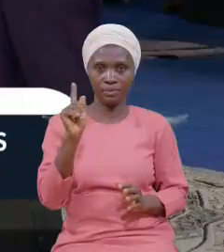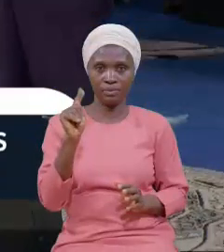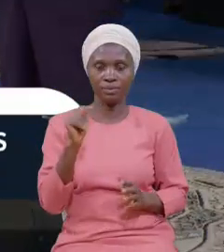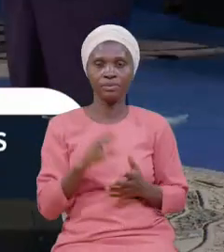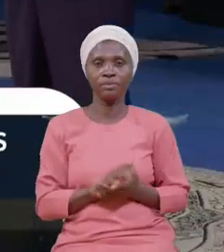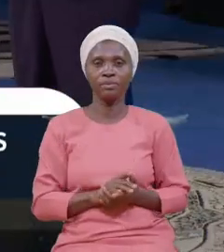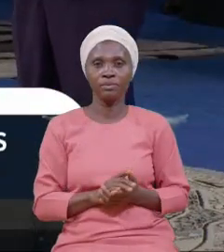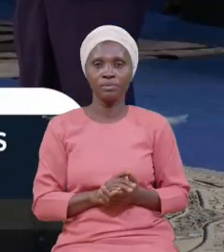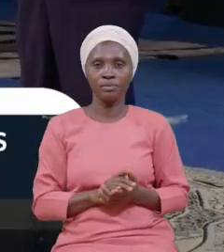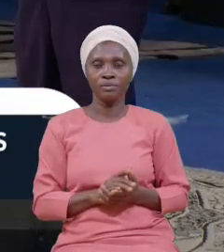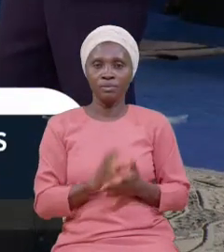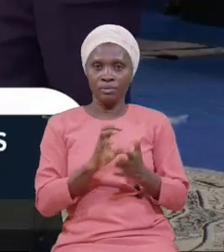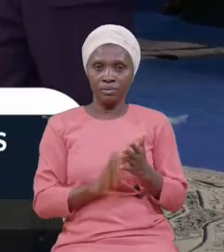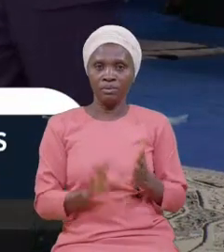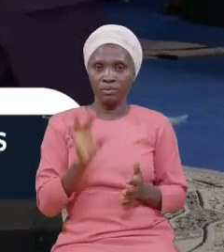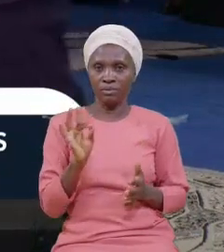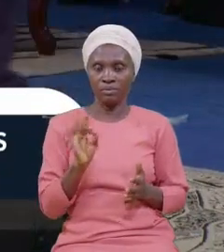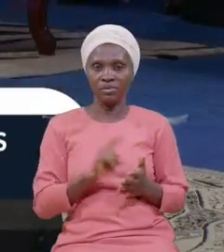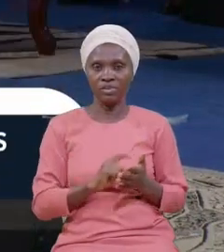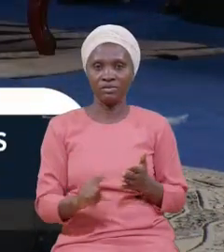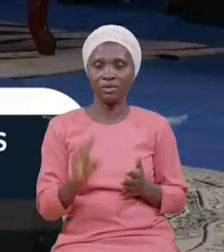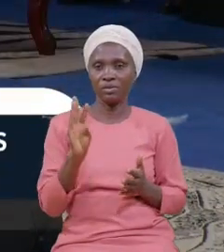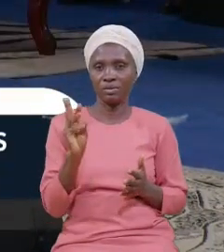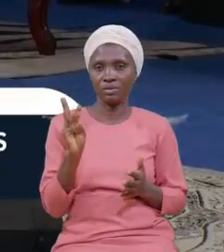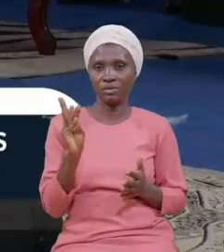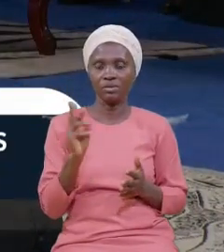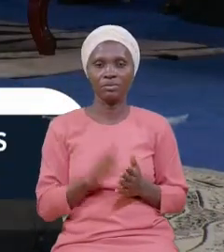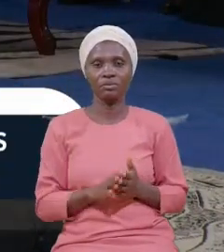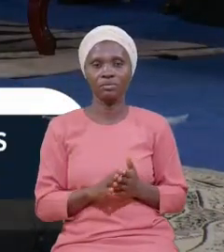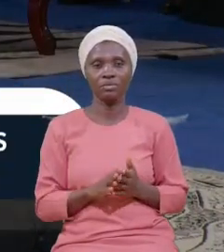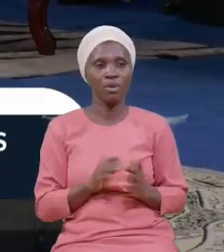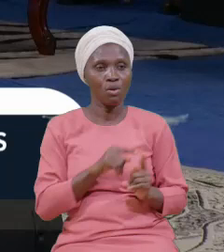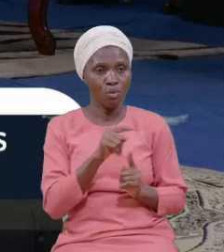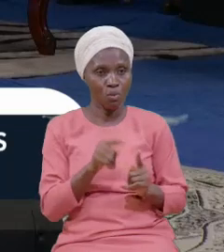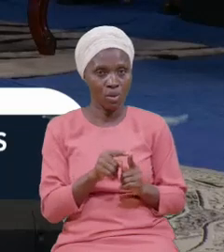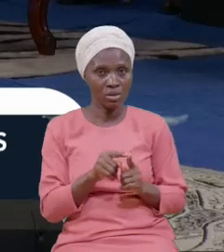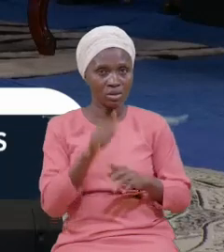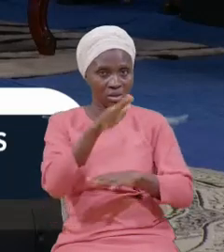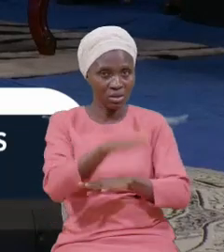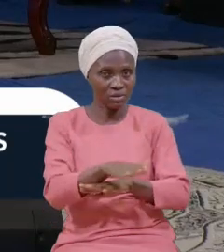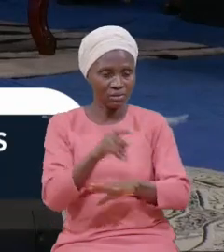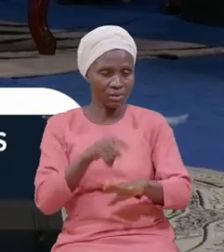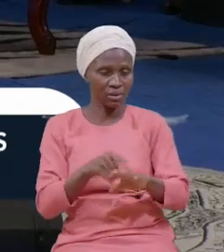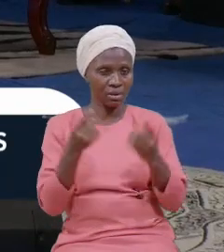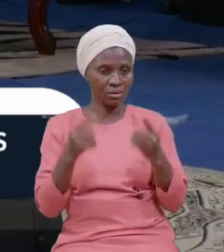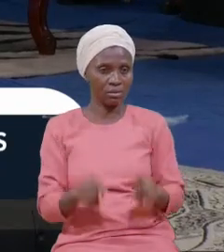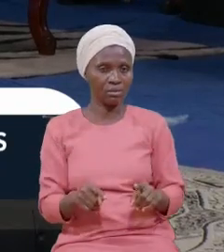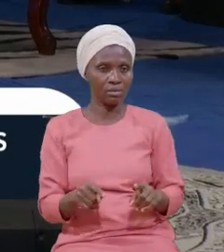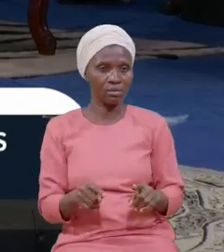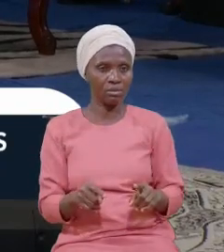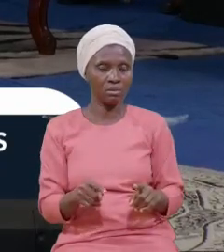verse 16. When the evening was come, they brought unto him